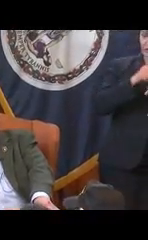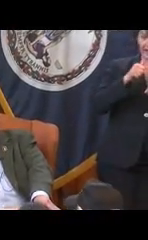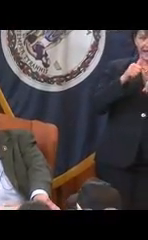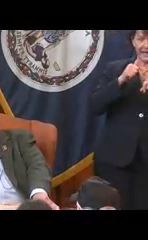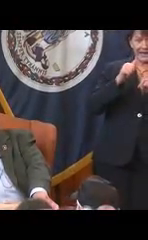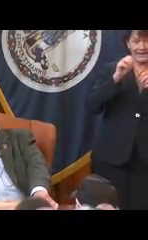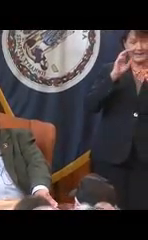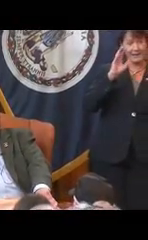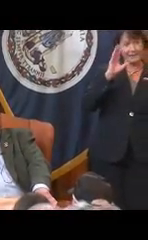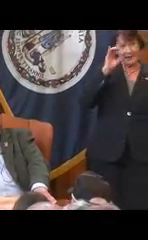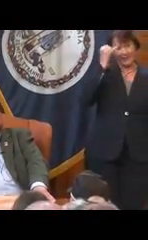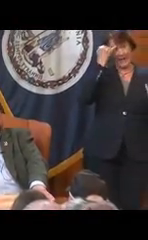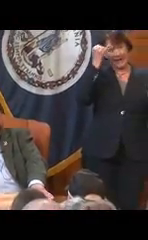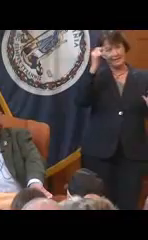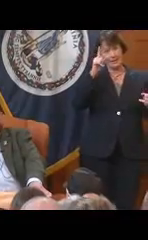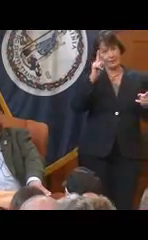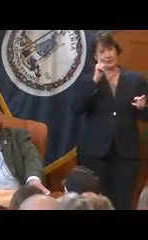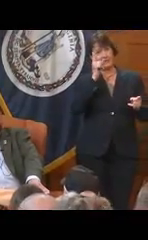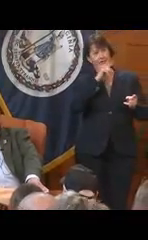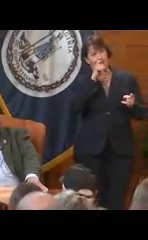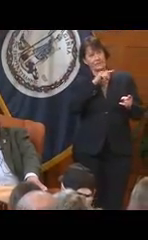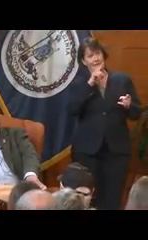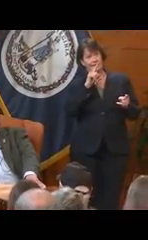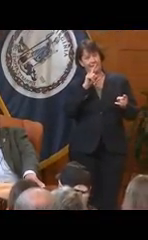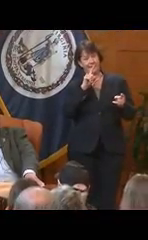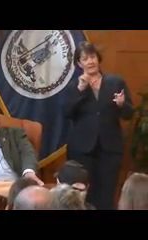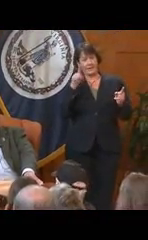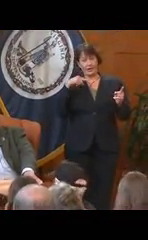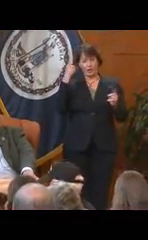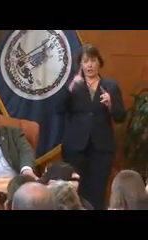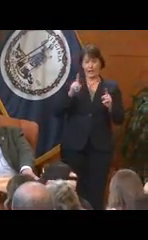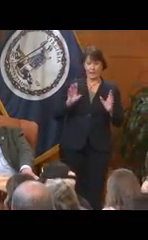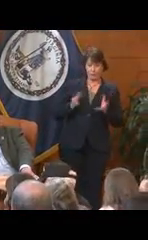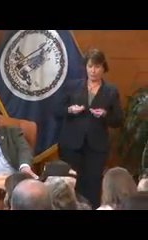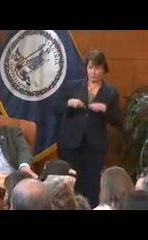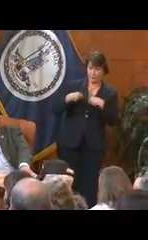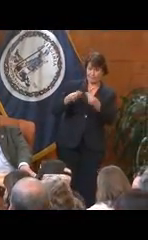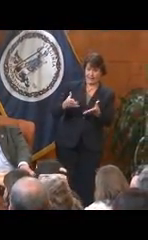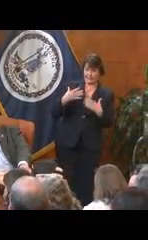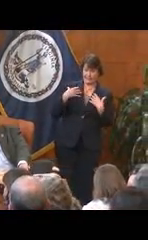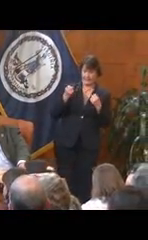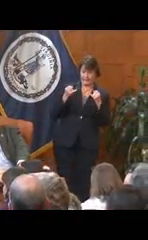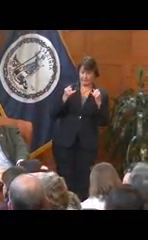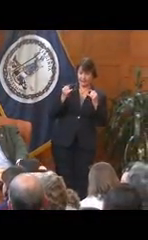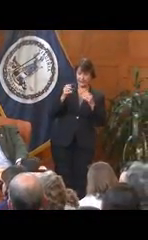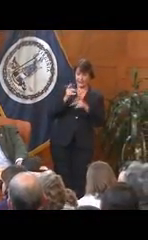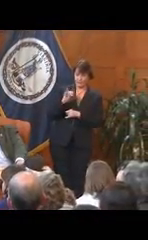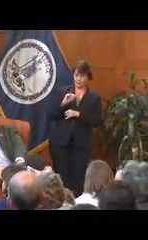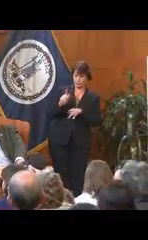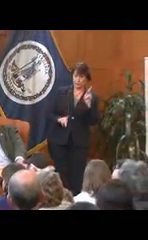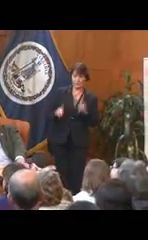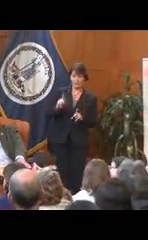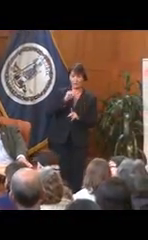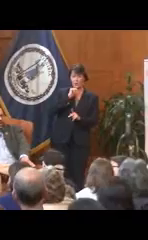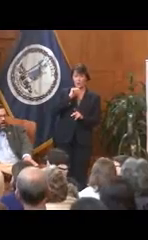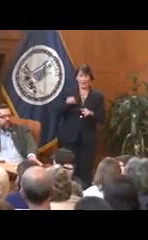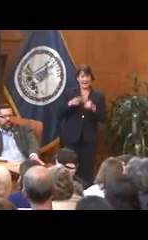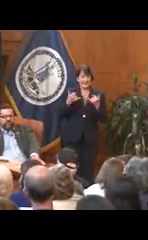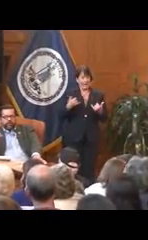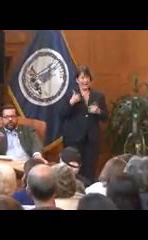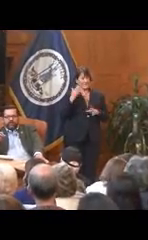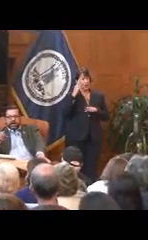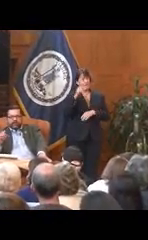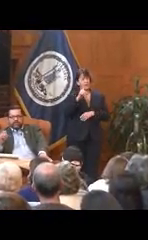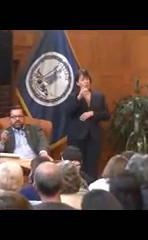been falsely pushed as providing something to people that it doesn't, that is health care, when in fact we have now almost